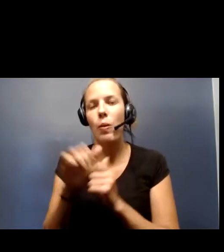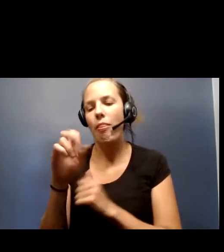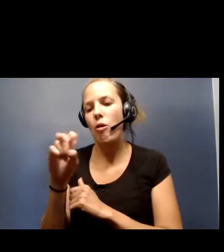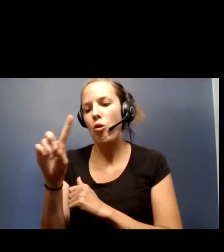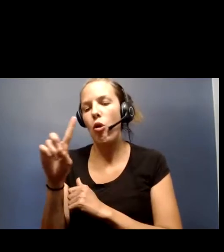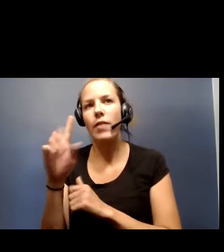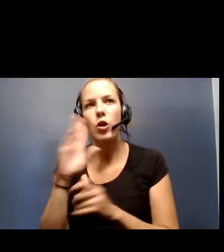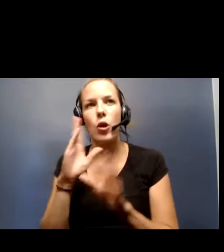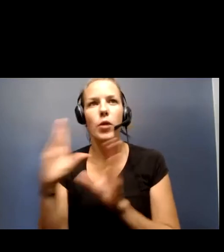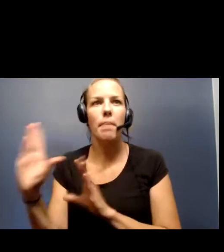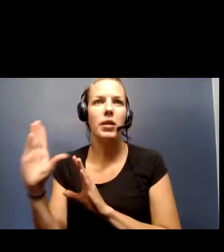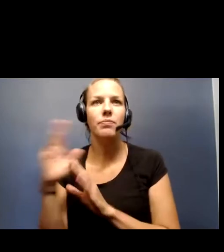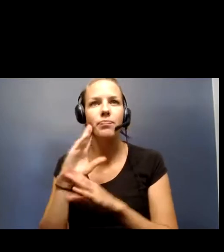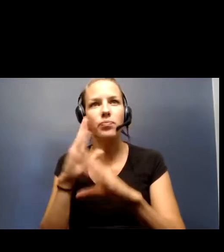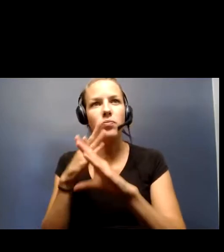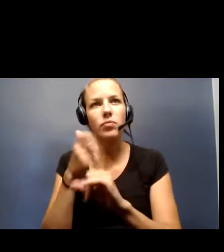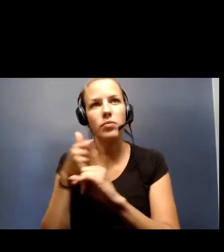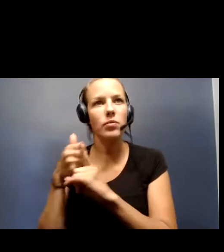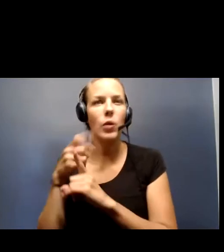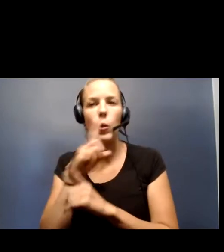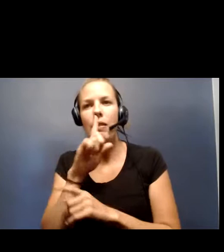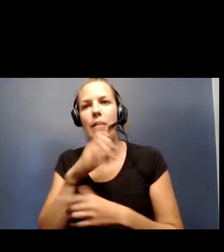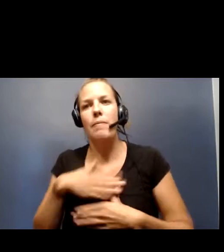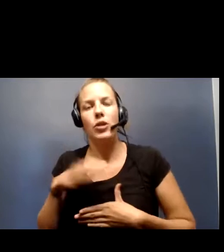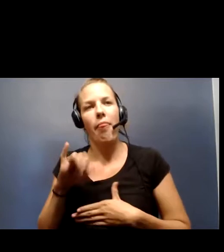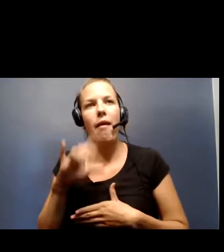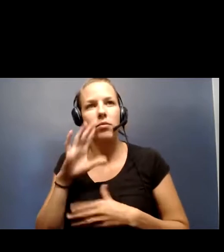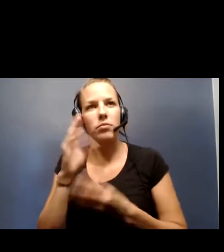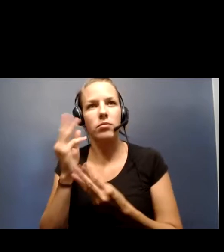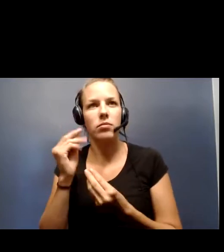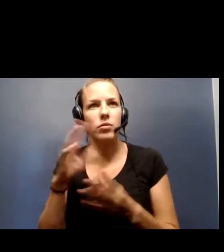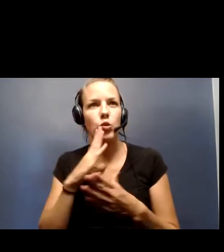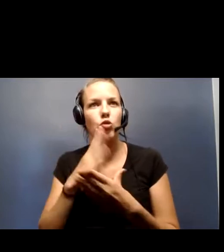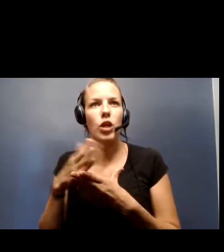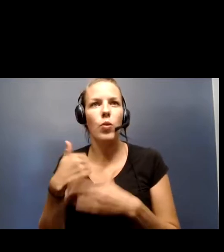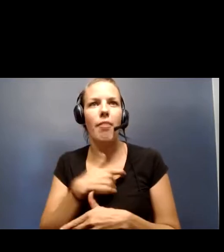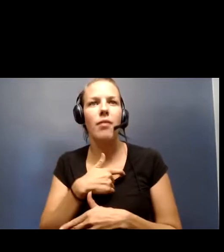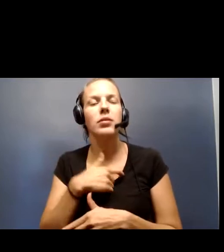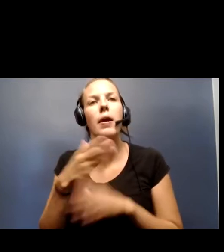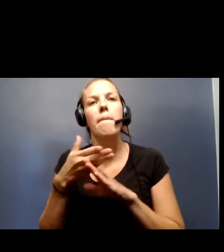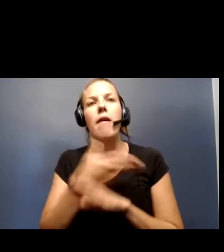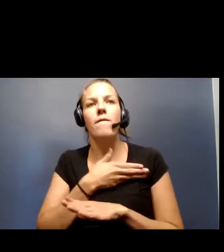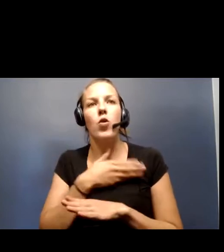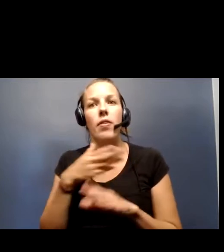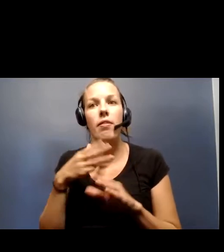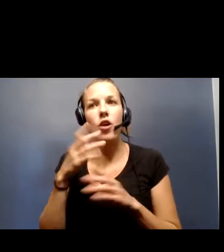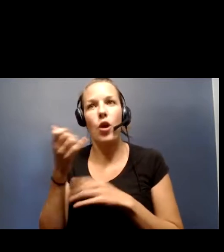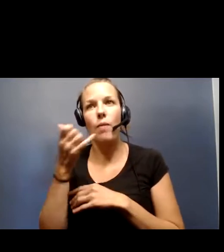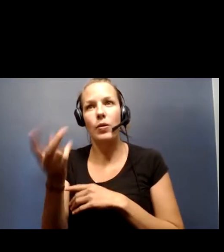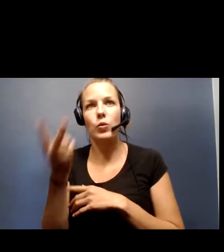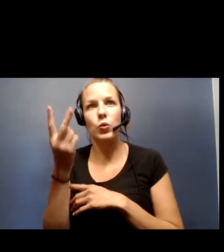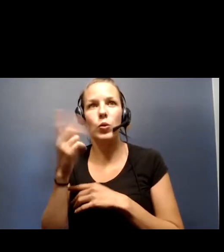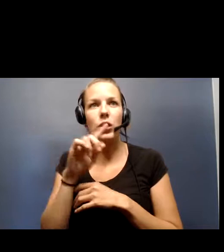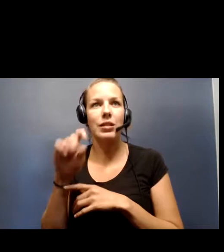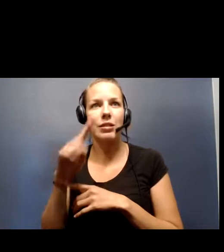to protect themselves from it. We really appreciate all of that information that you shared. Prior to the call, we did get 2 questions that